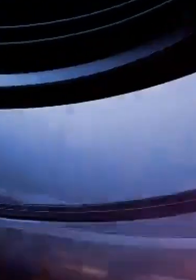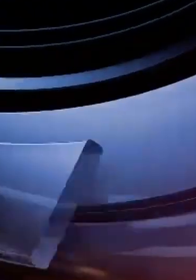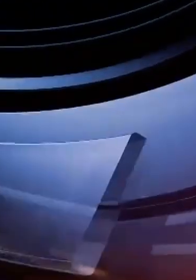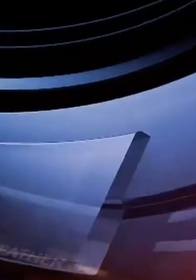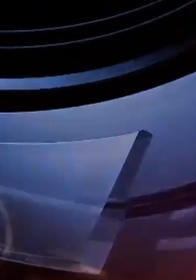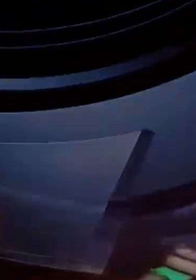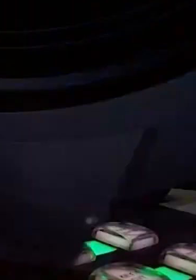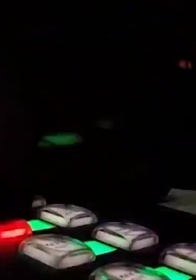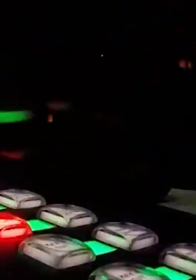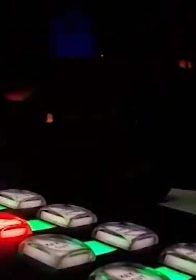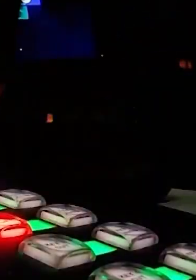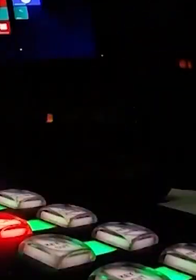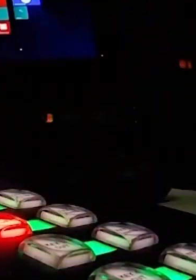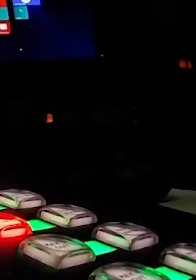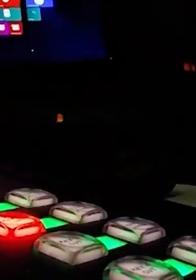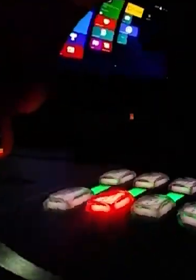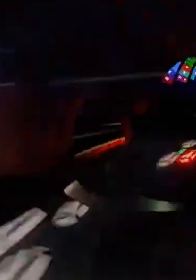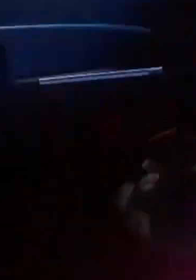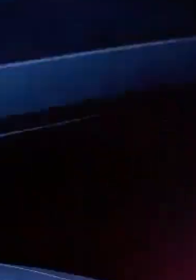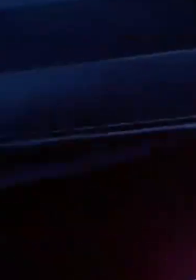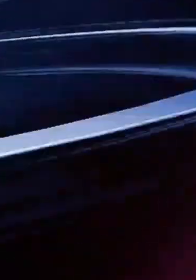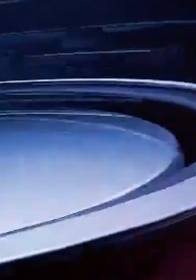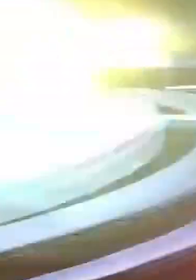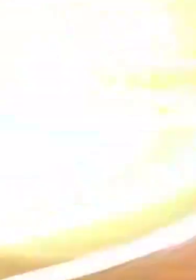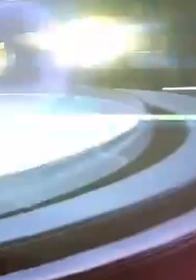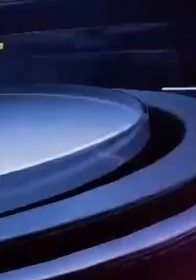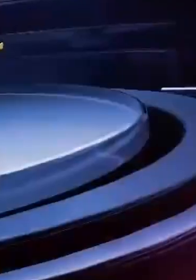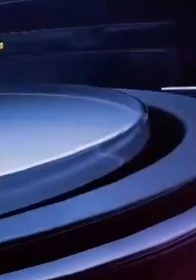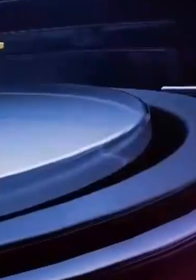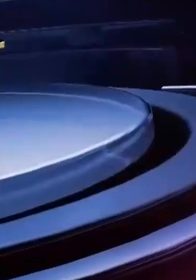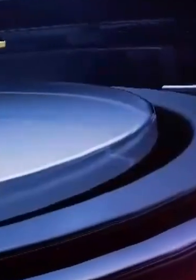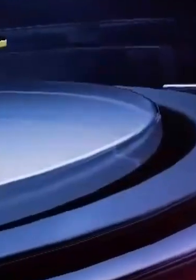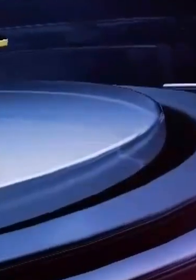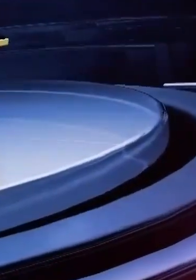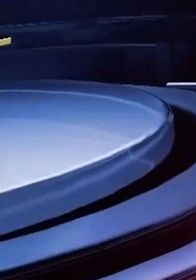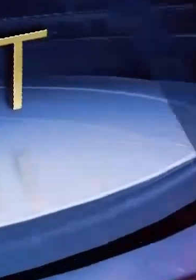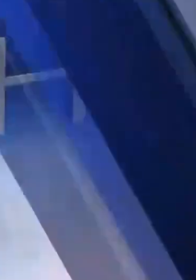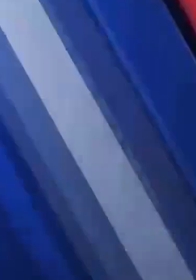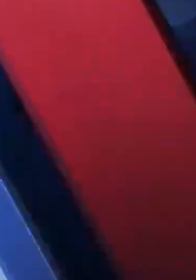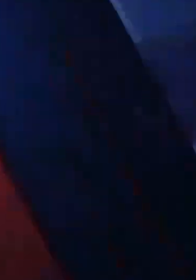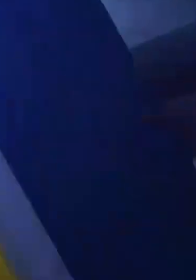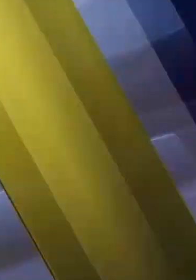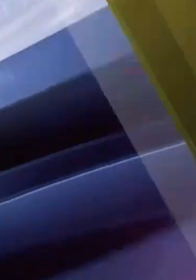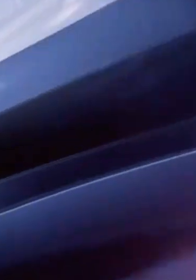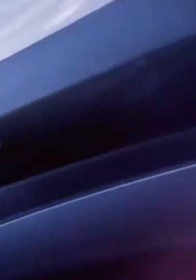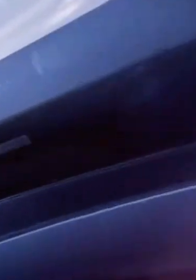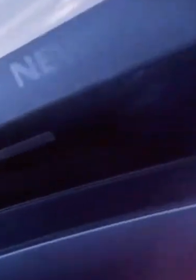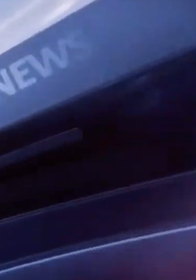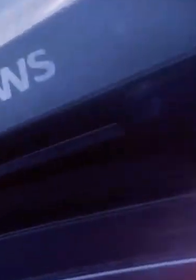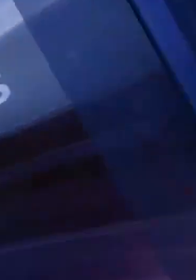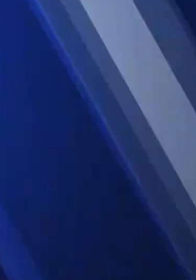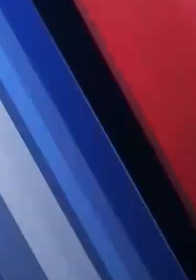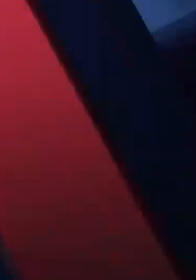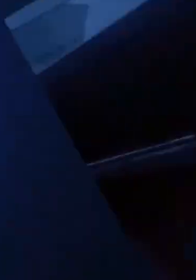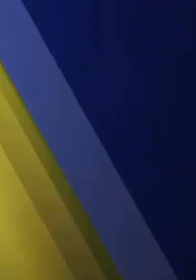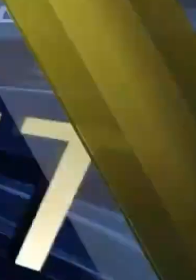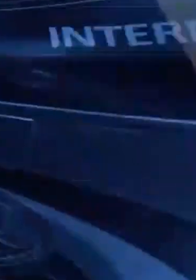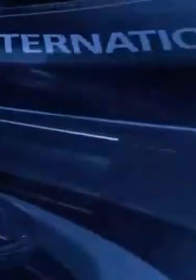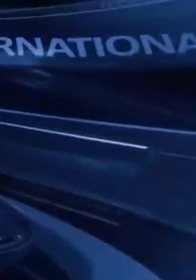Broadcasting from our studios in the Pine St. Michael, this is CBC NewsNight, starting now.